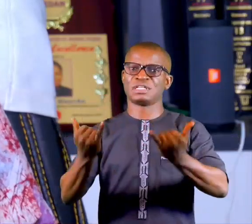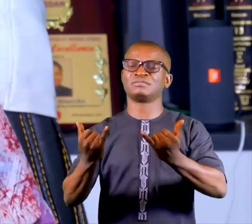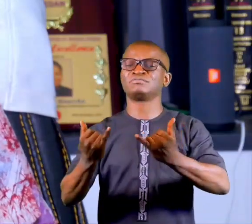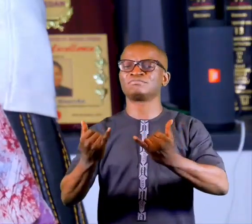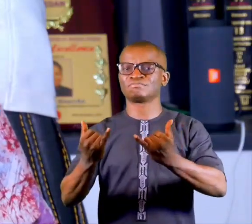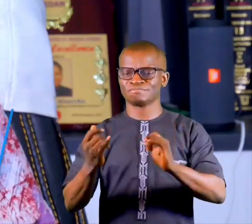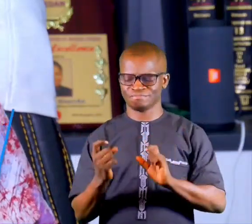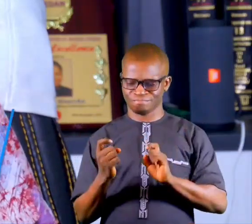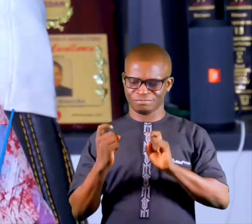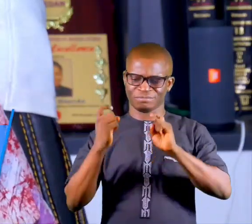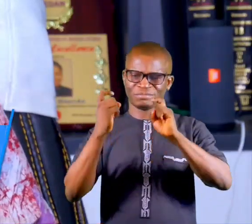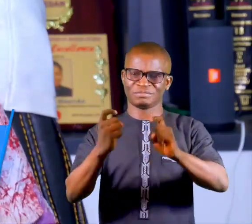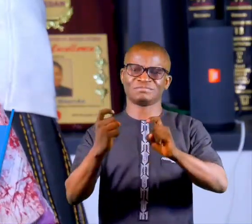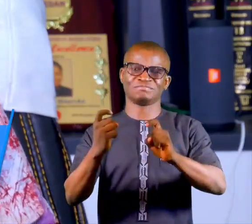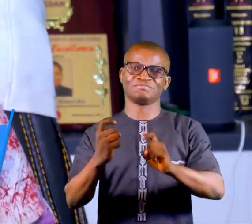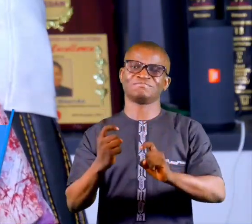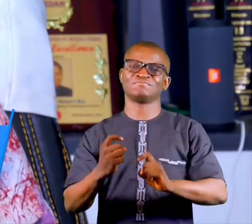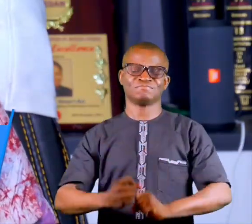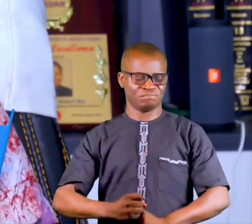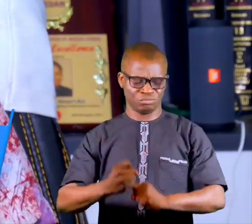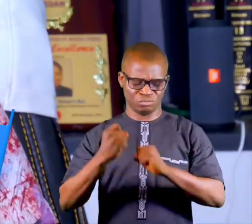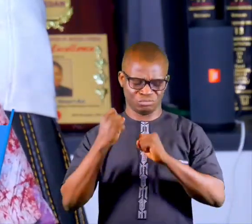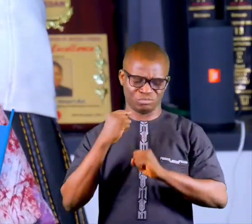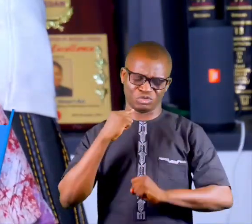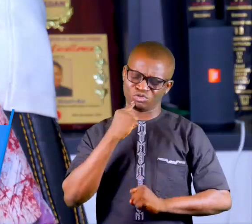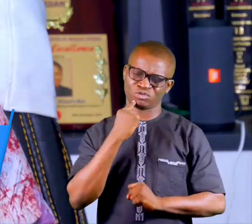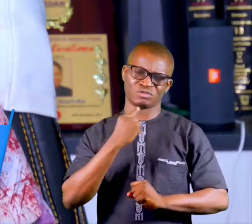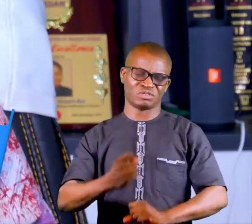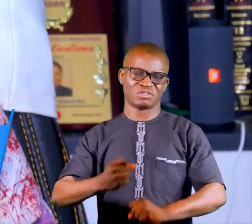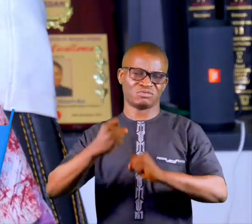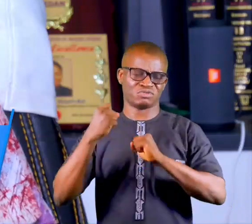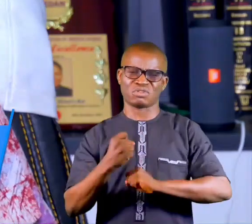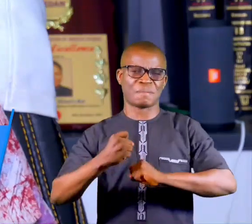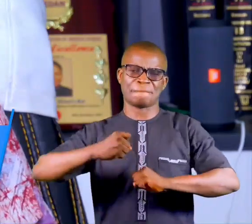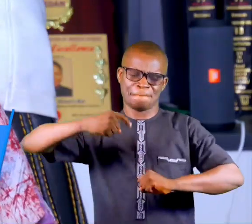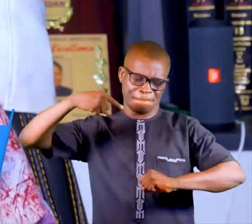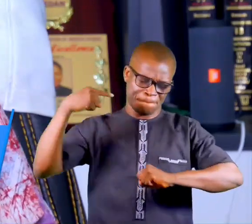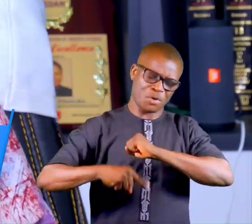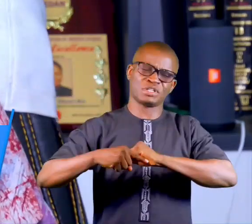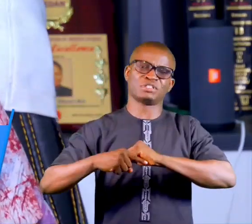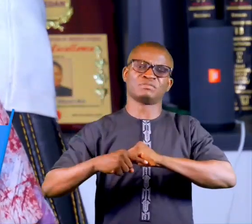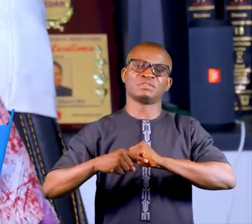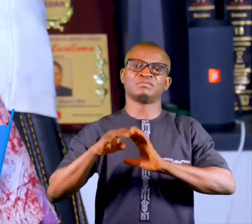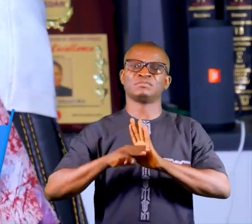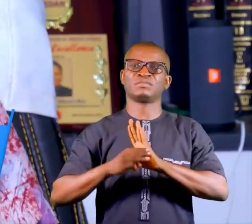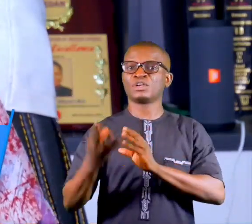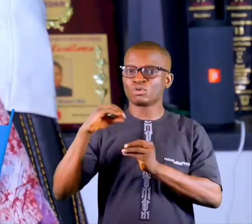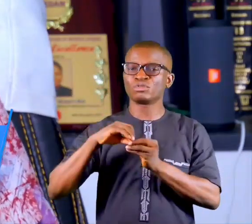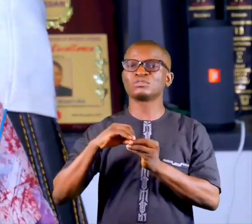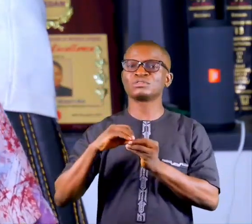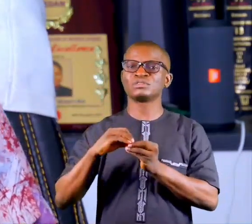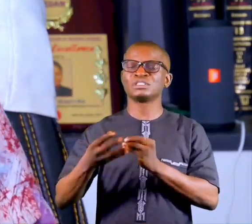beginning to give extremely stiff penalties. They are beginning to also issue compensations